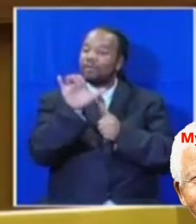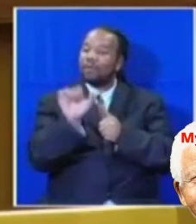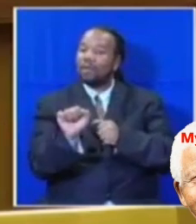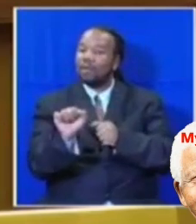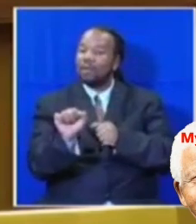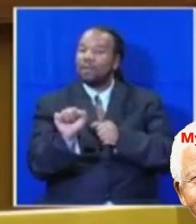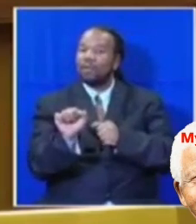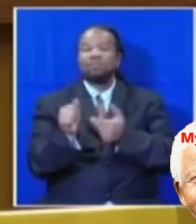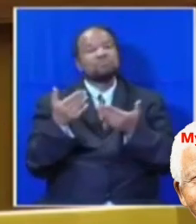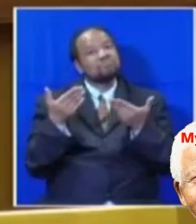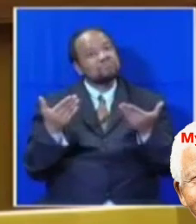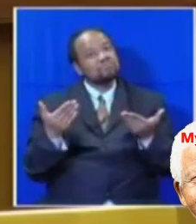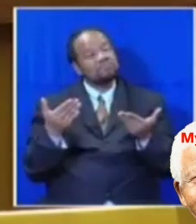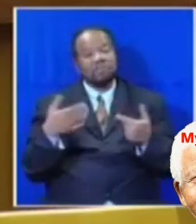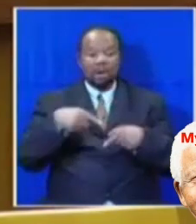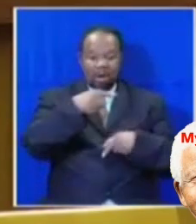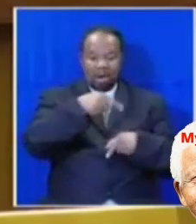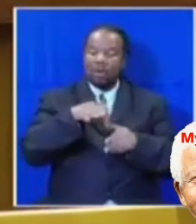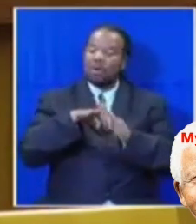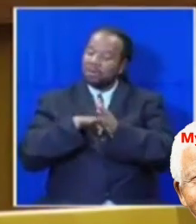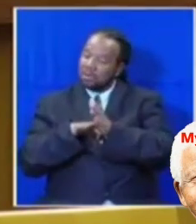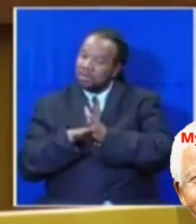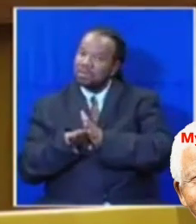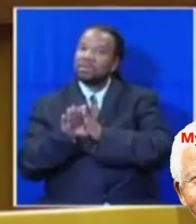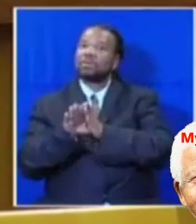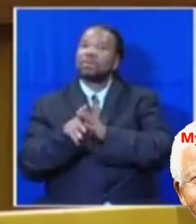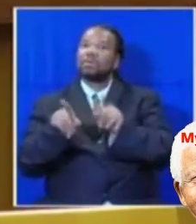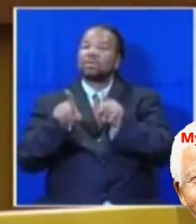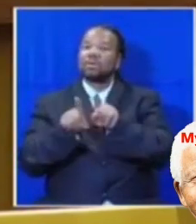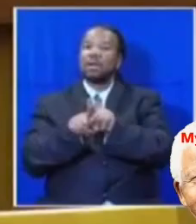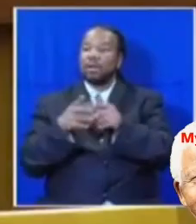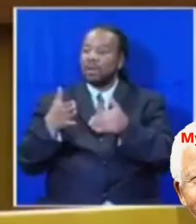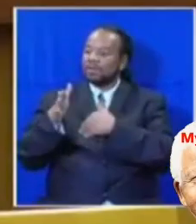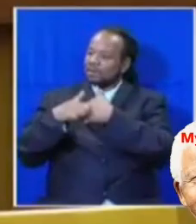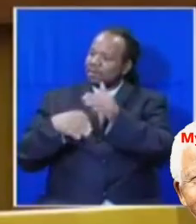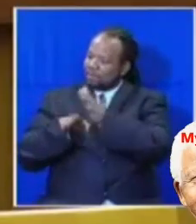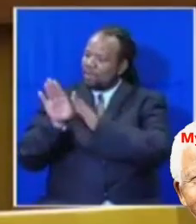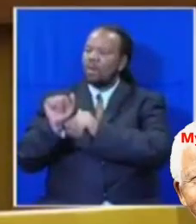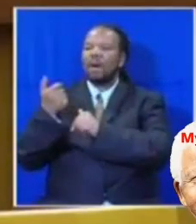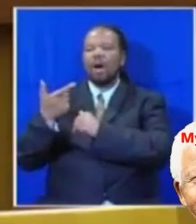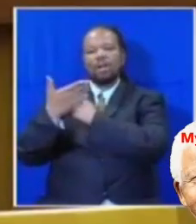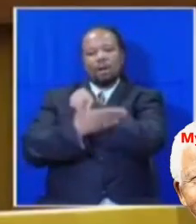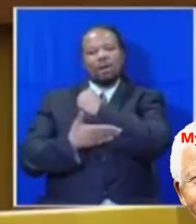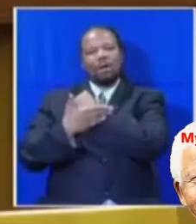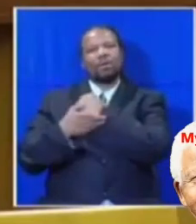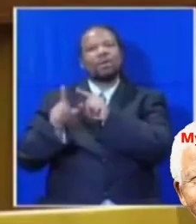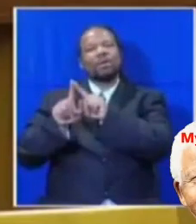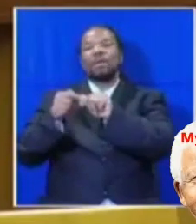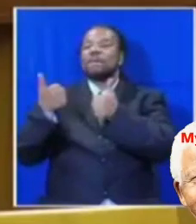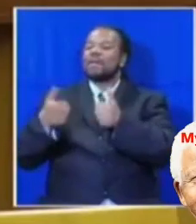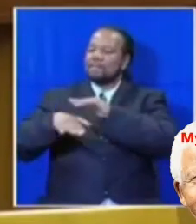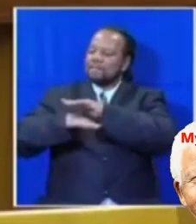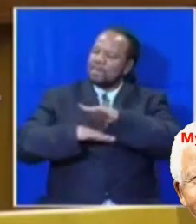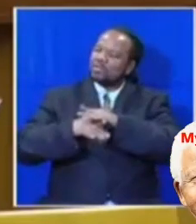believe that our development is intrinsically linked to that of our neighbors and is premised on the prioritization of the